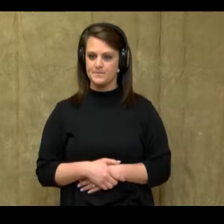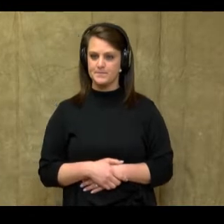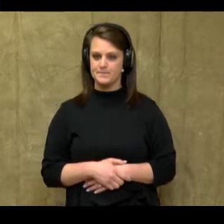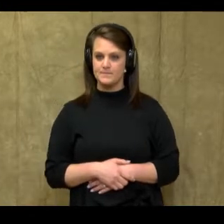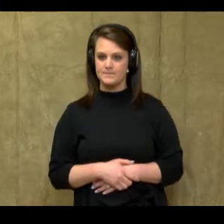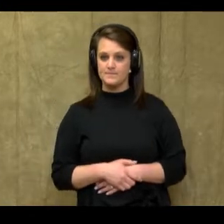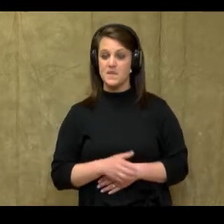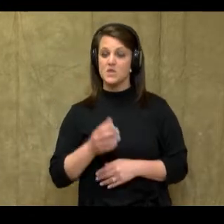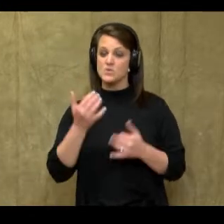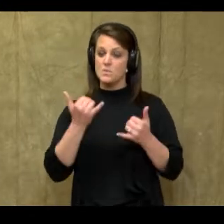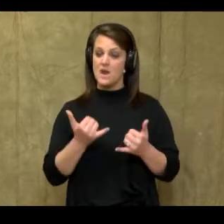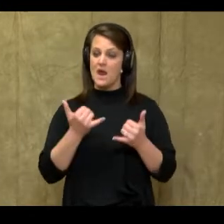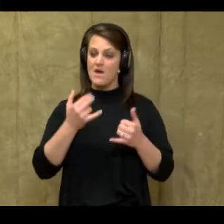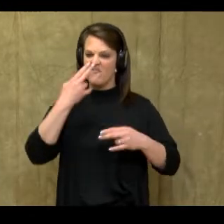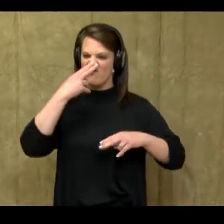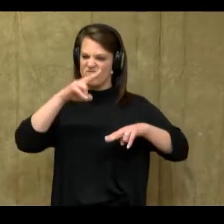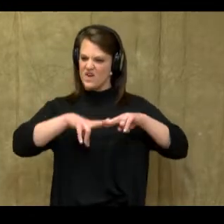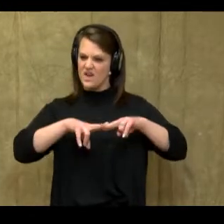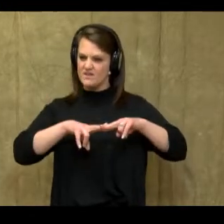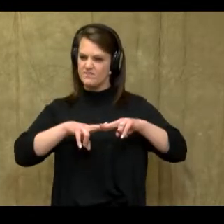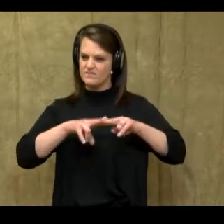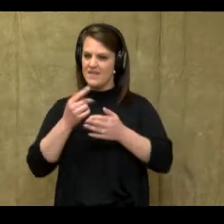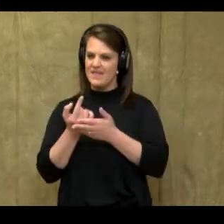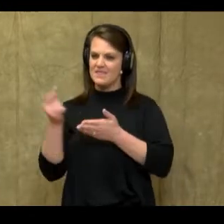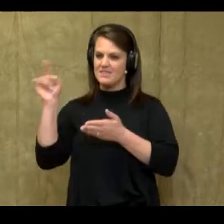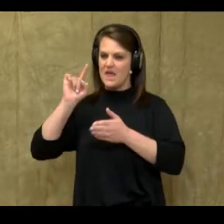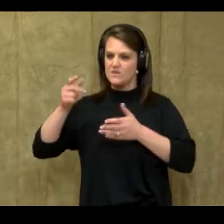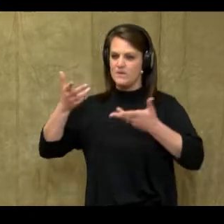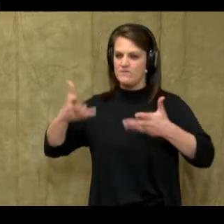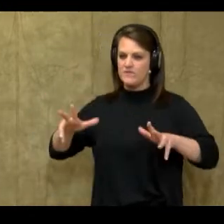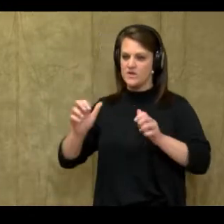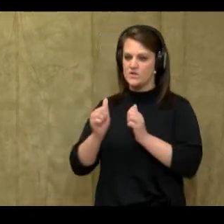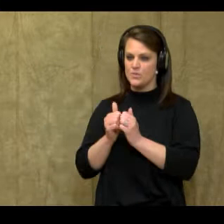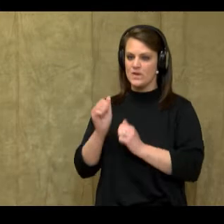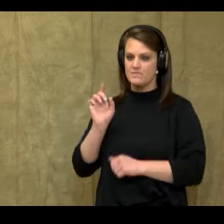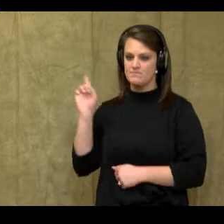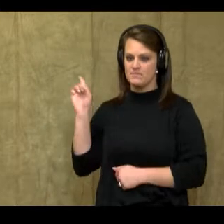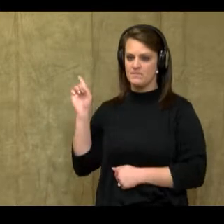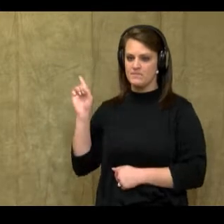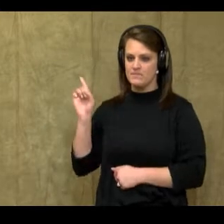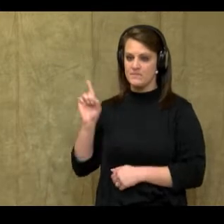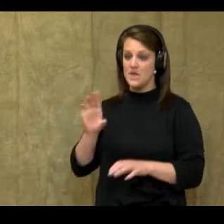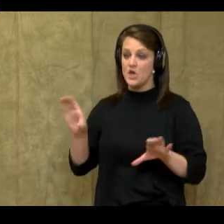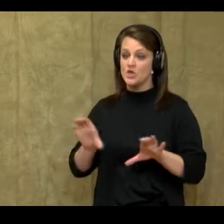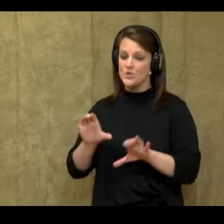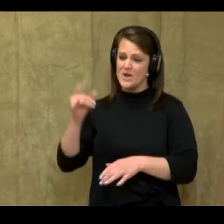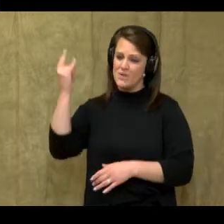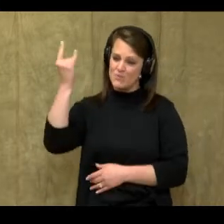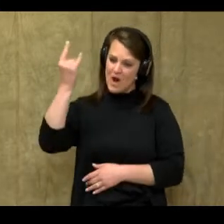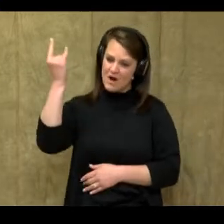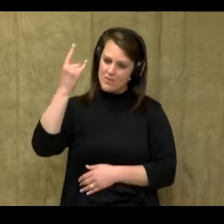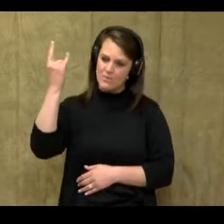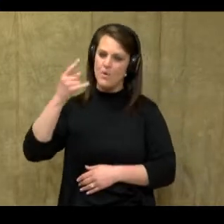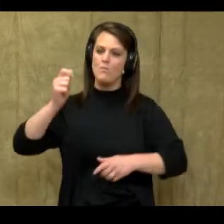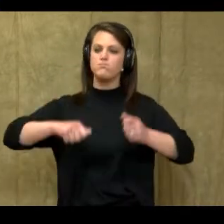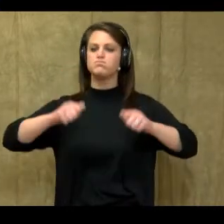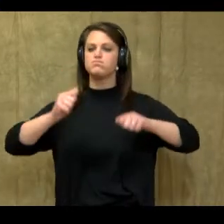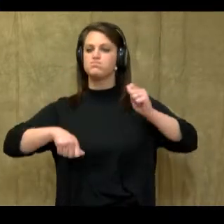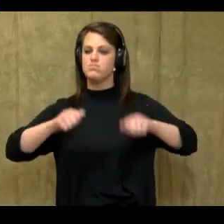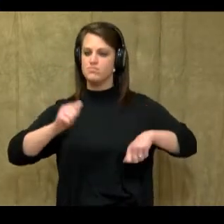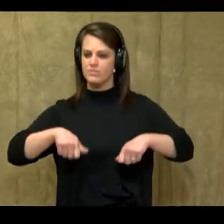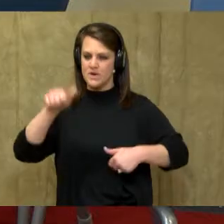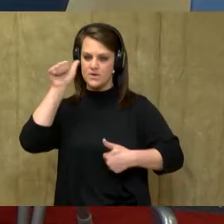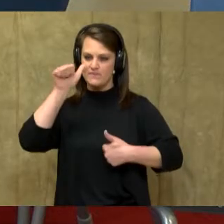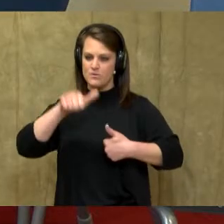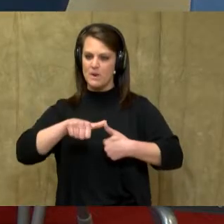Well, let's pick up just for fun where we left off last week, which was doing our rock and roll drum rhythm, our rock